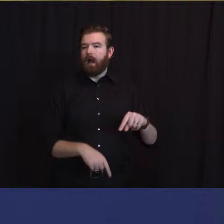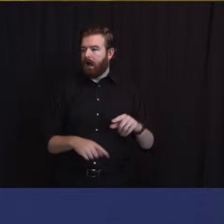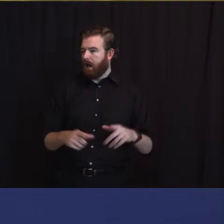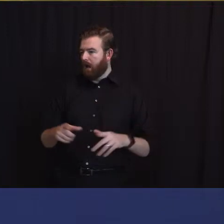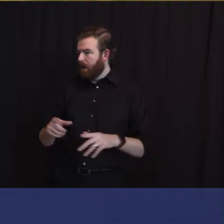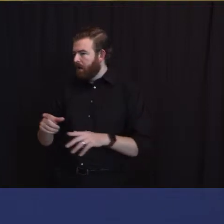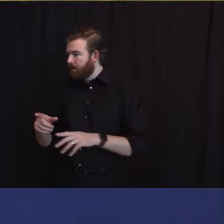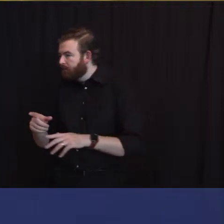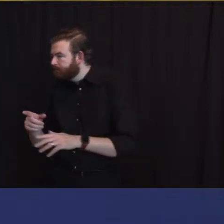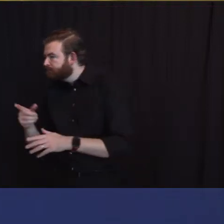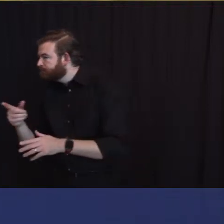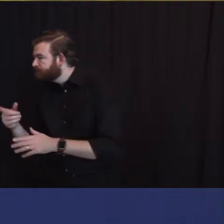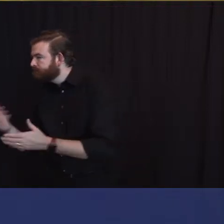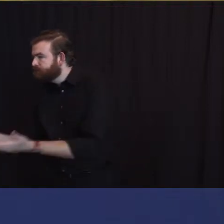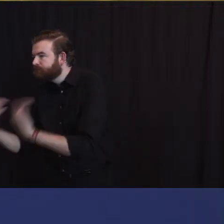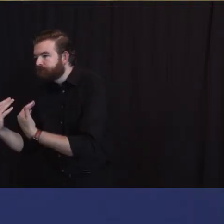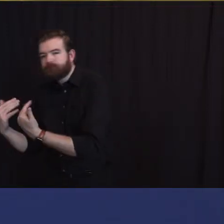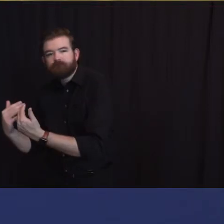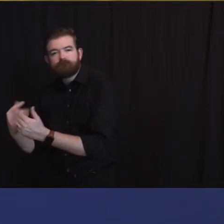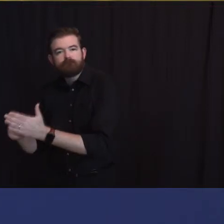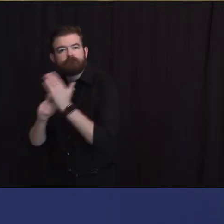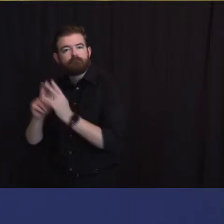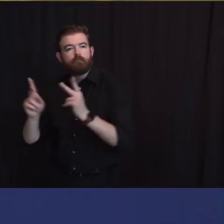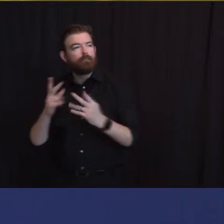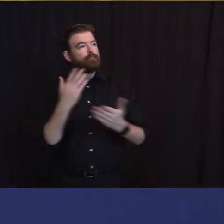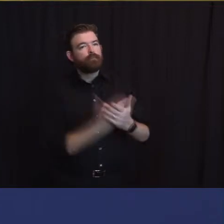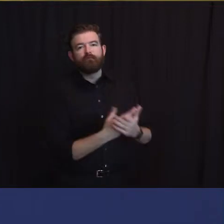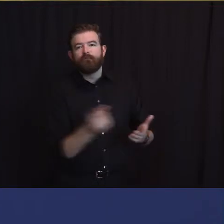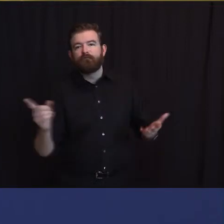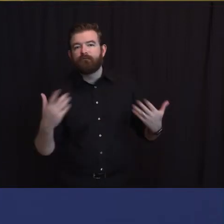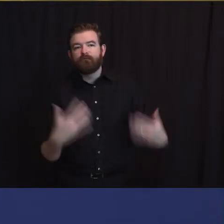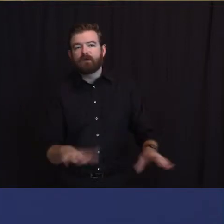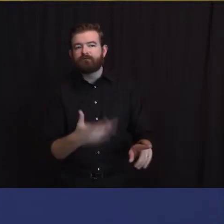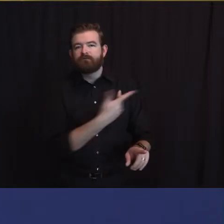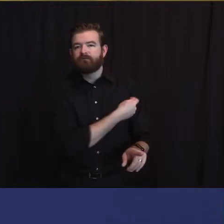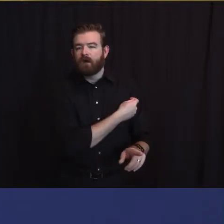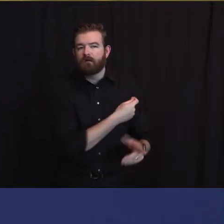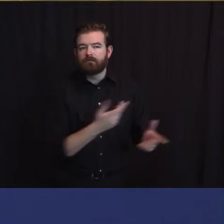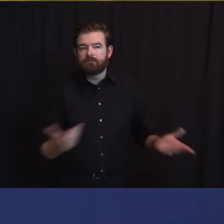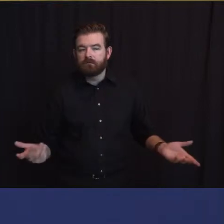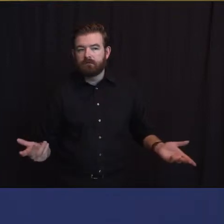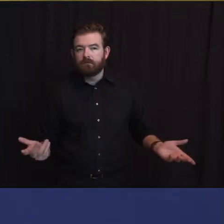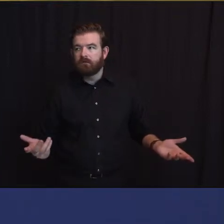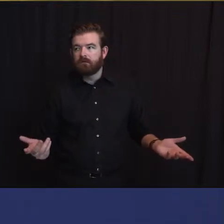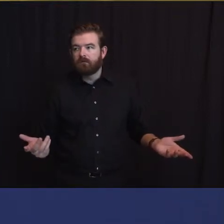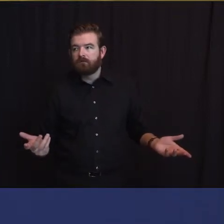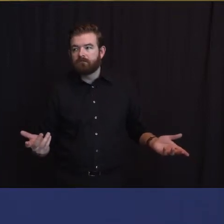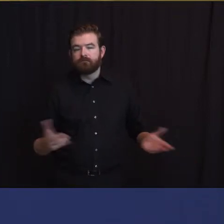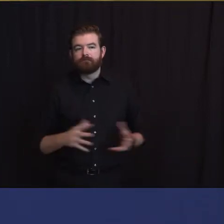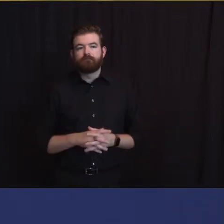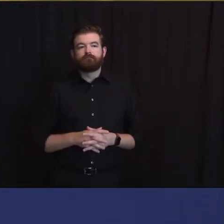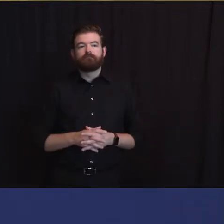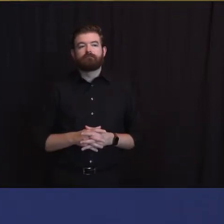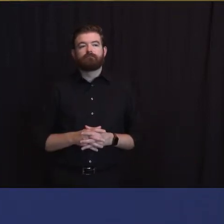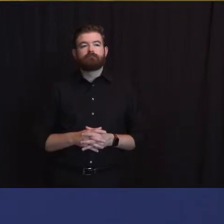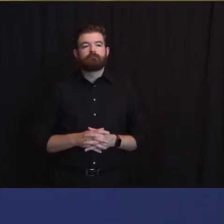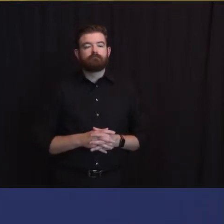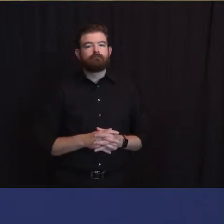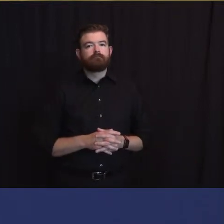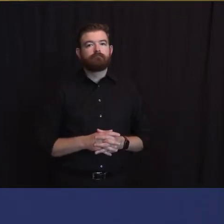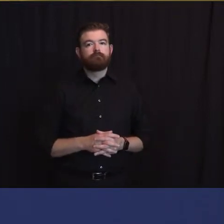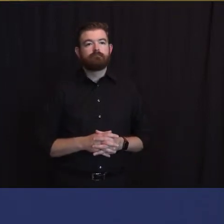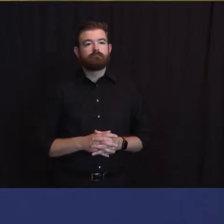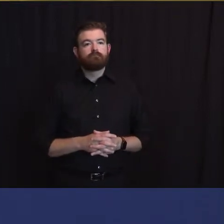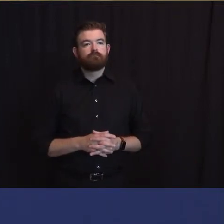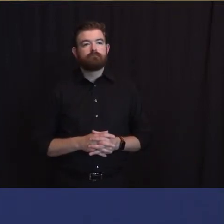addition, retailers operate across multiple jurisdictions, across multiple states, so we wanted to give them more flexibility regarding mask wearing and